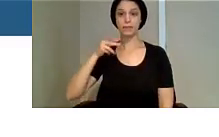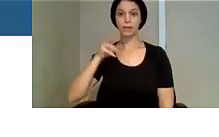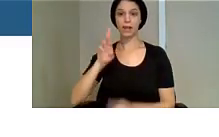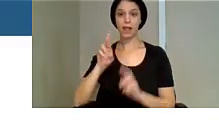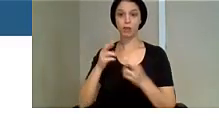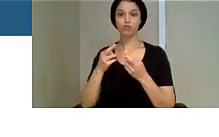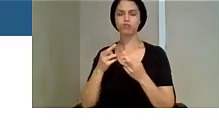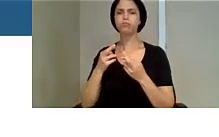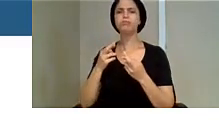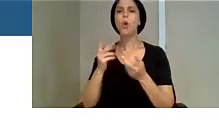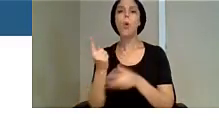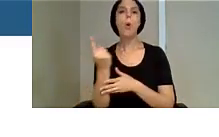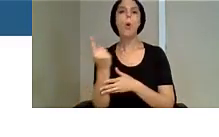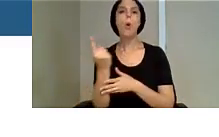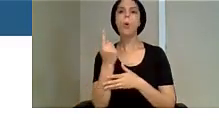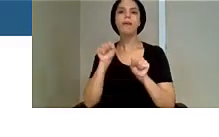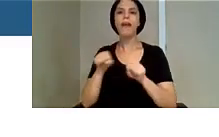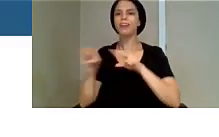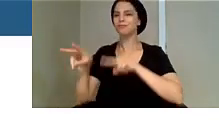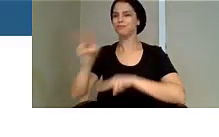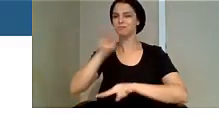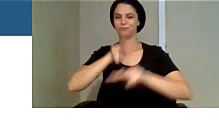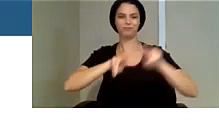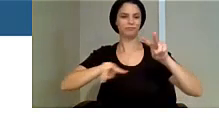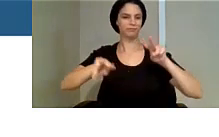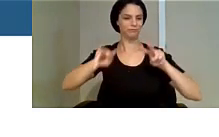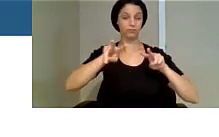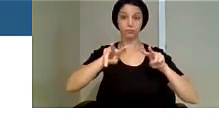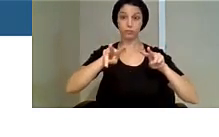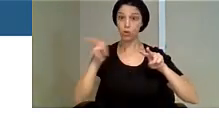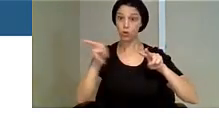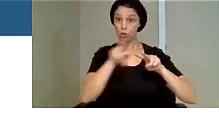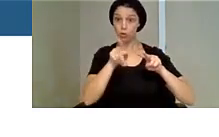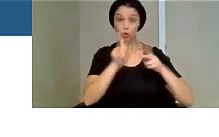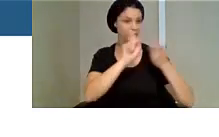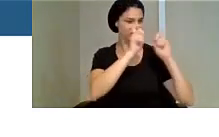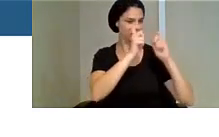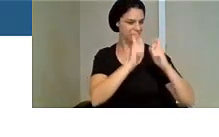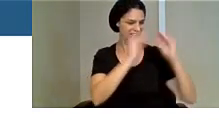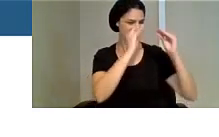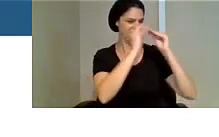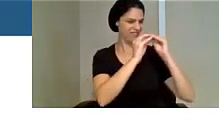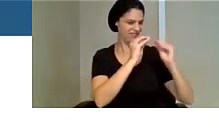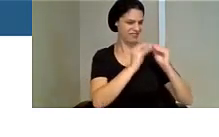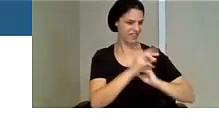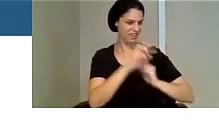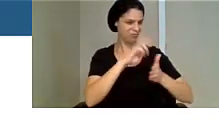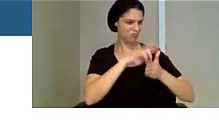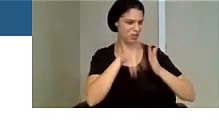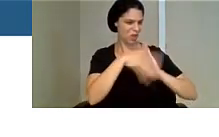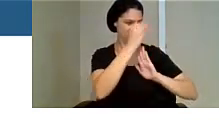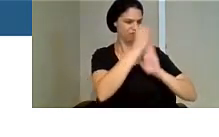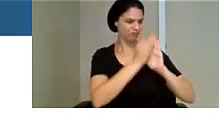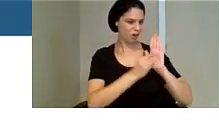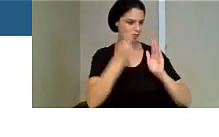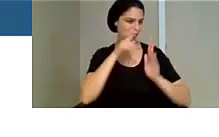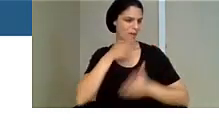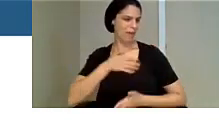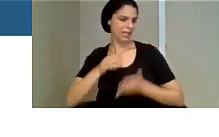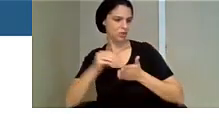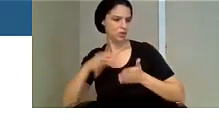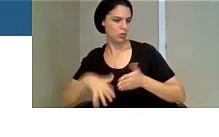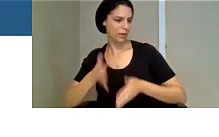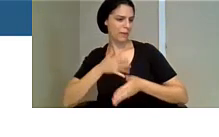to with view-only access. So you wouldn't be able to complete any of the assignment work that